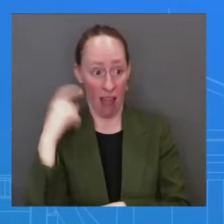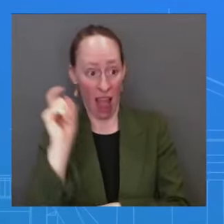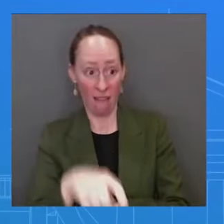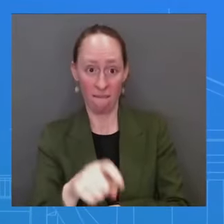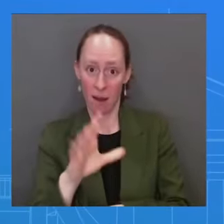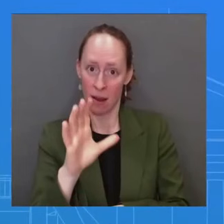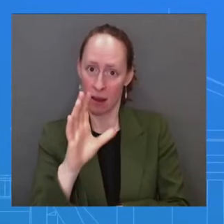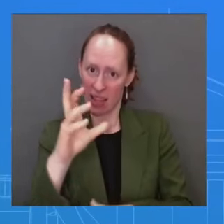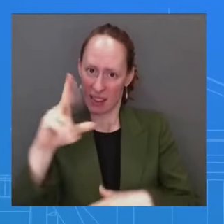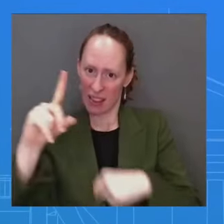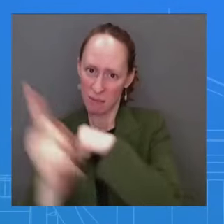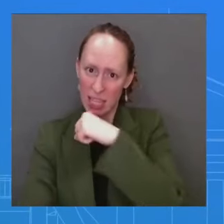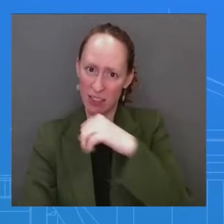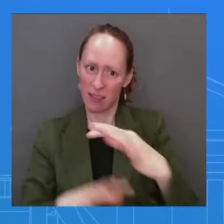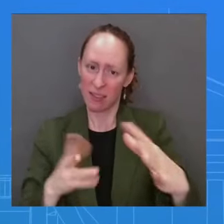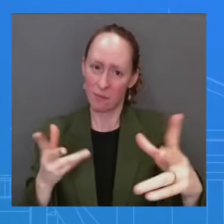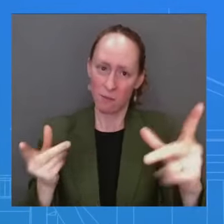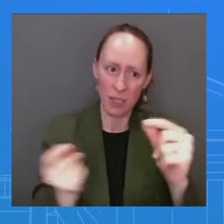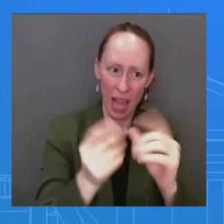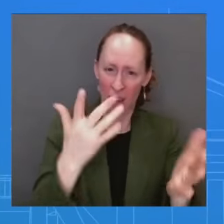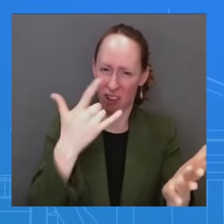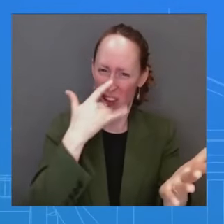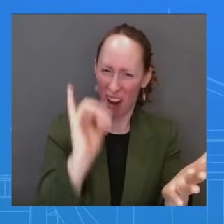not get ahead of where we are.